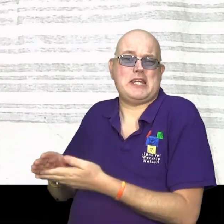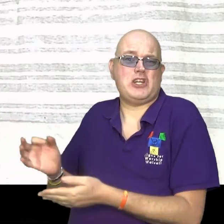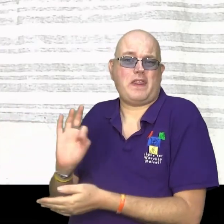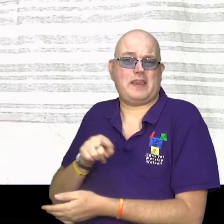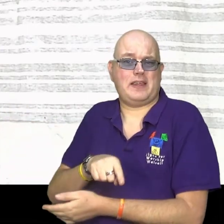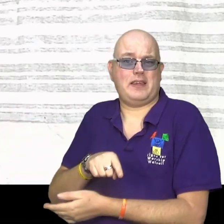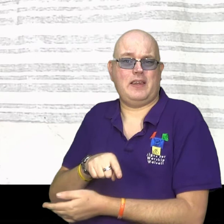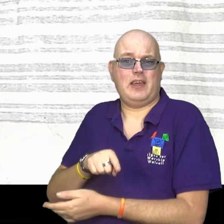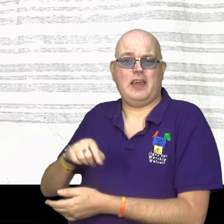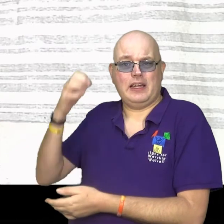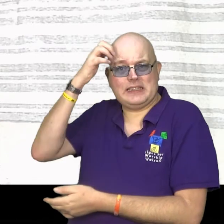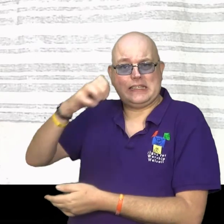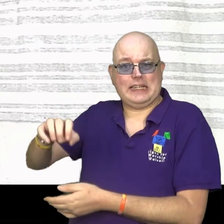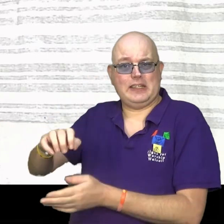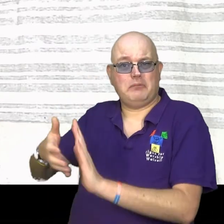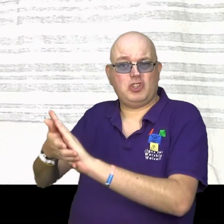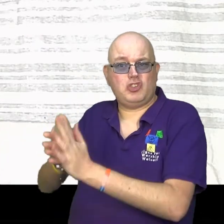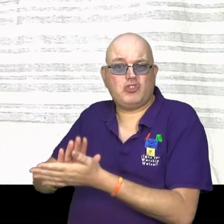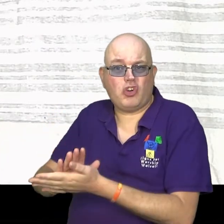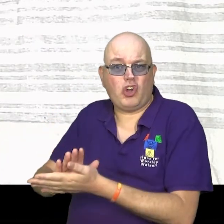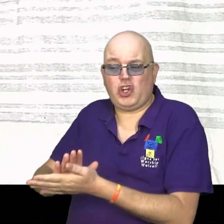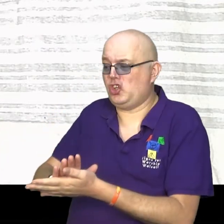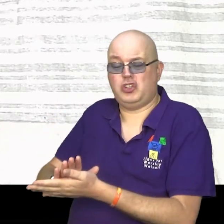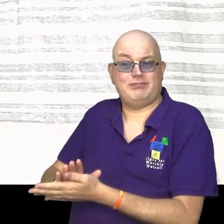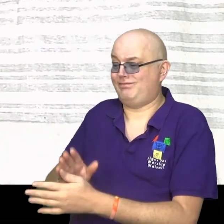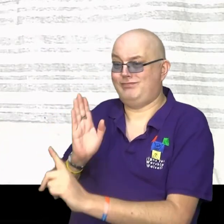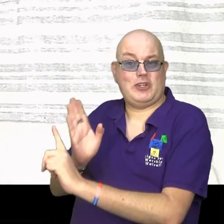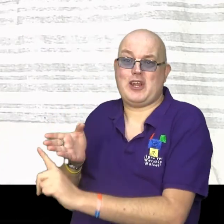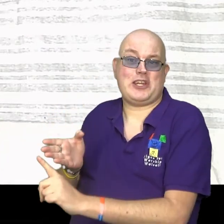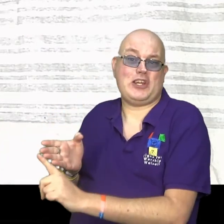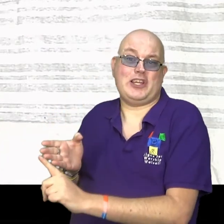imminent destruction of his kingdom couldn't open his eyes to see.